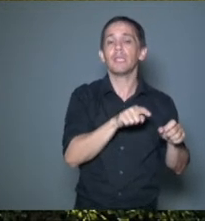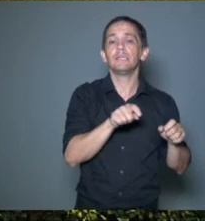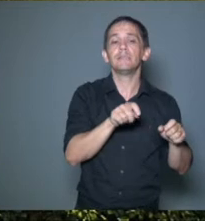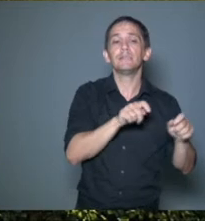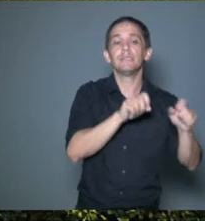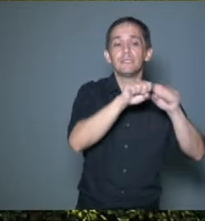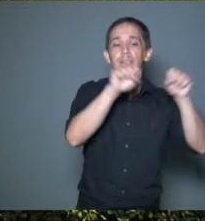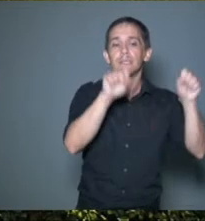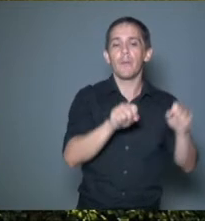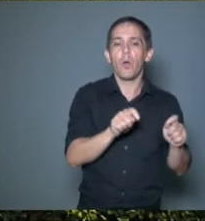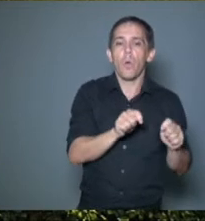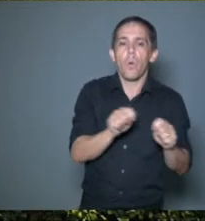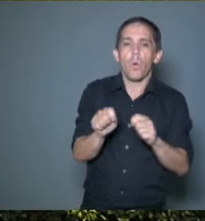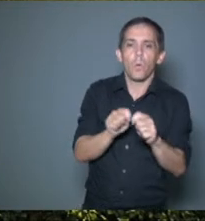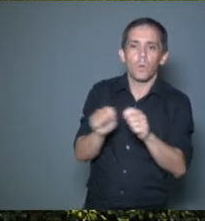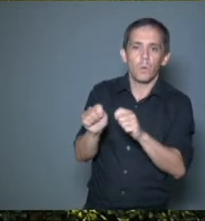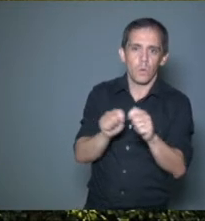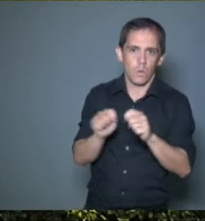software program